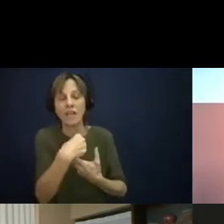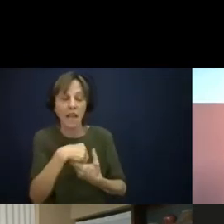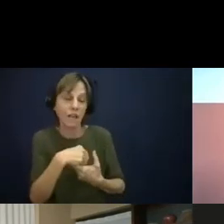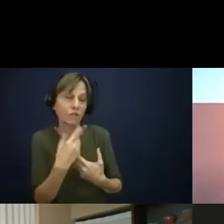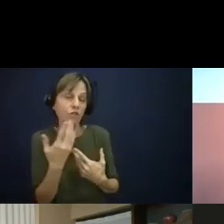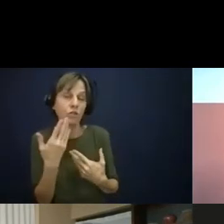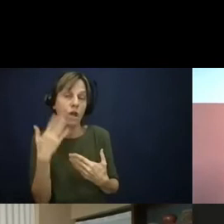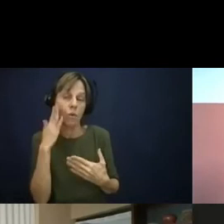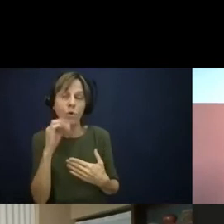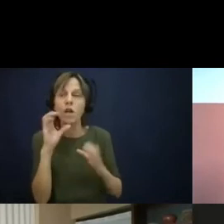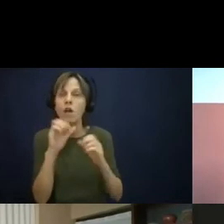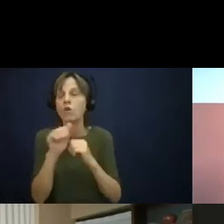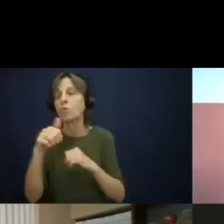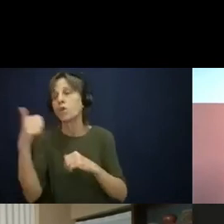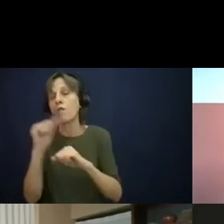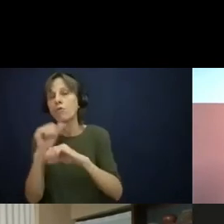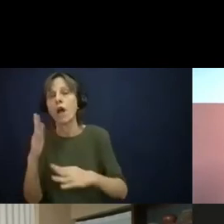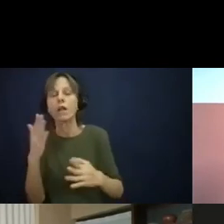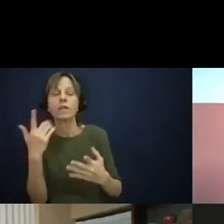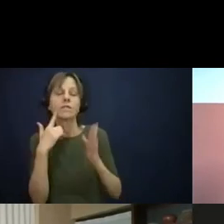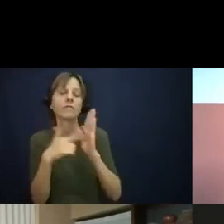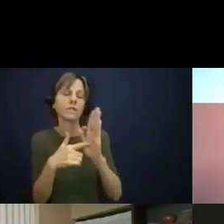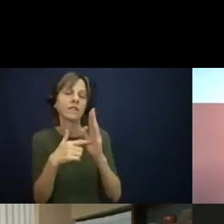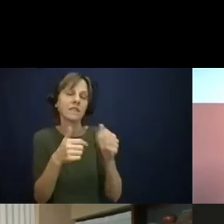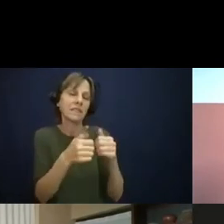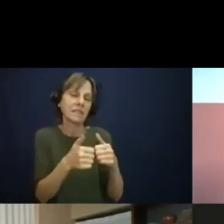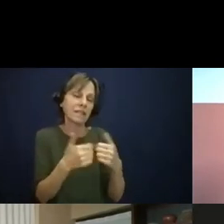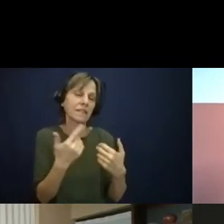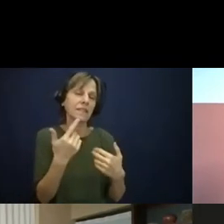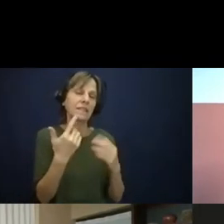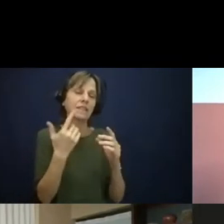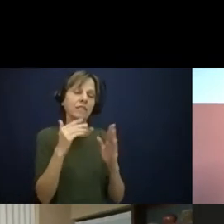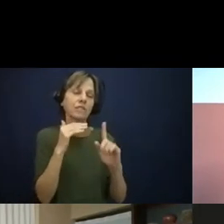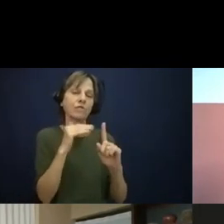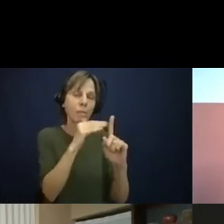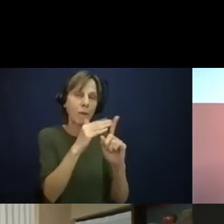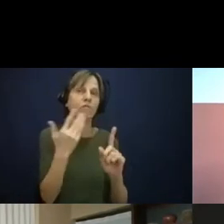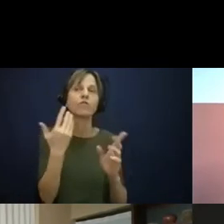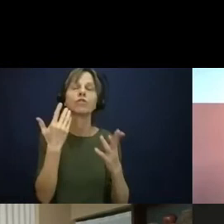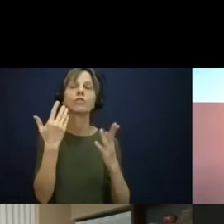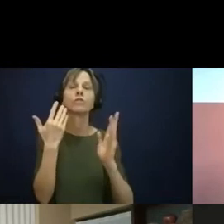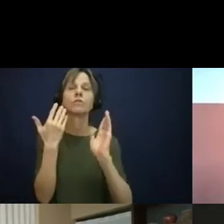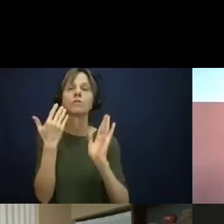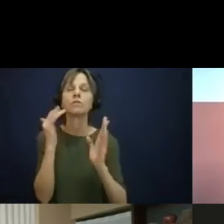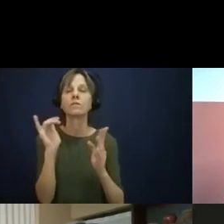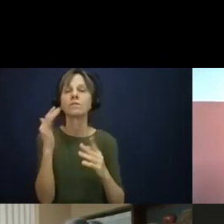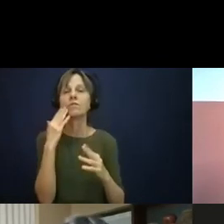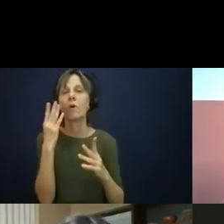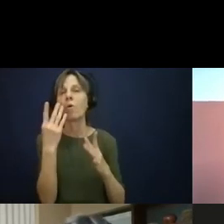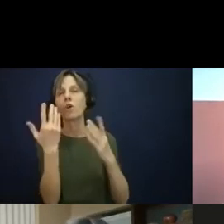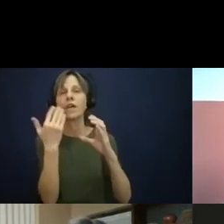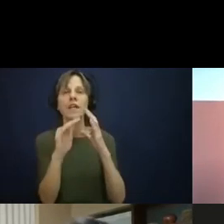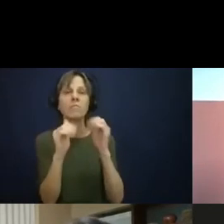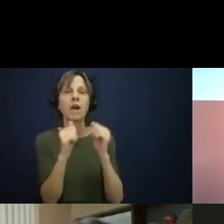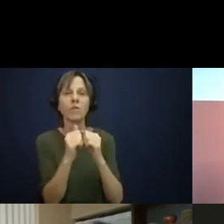meeting reminders, in addition to the email I sent to all team members, just as a small example. So that's what I wanted to share. Thank